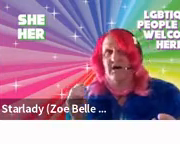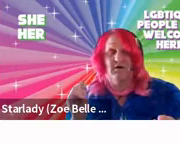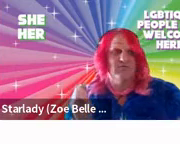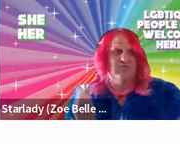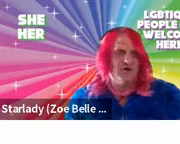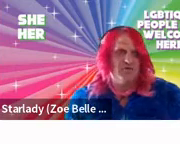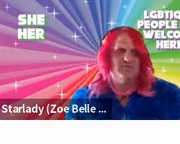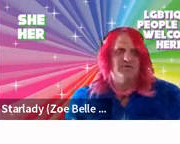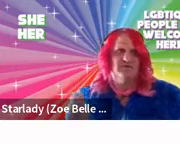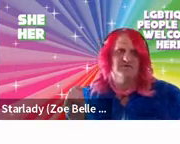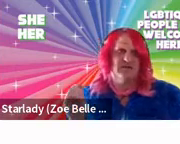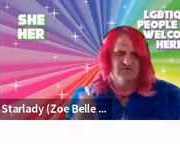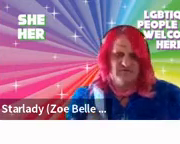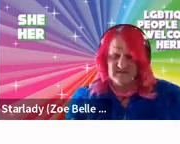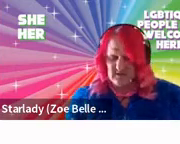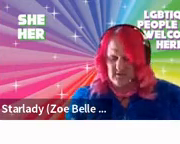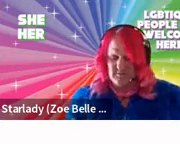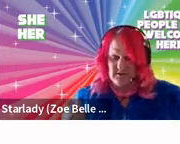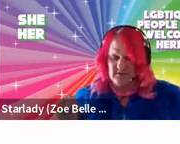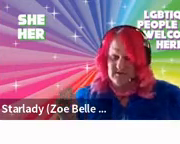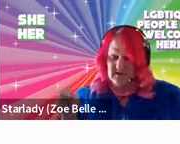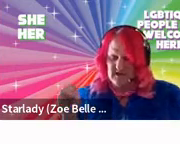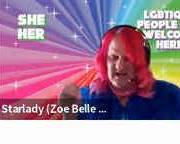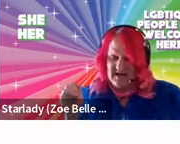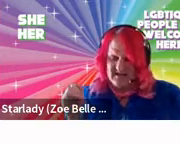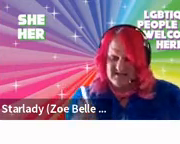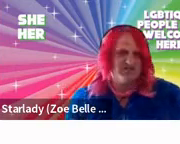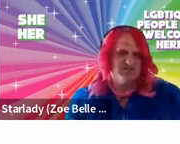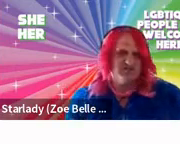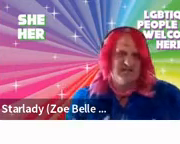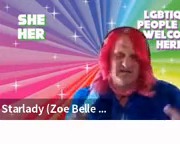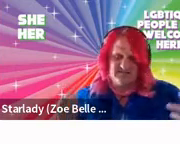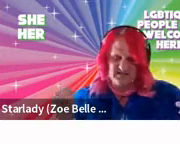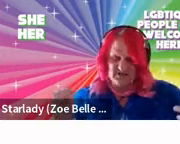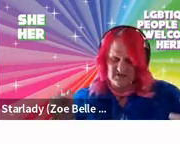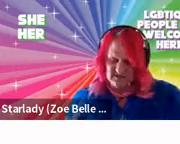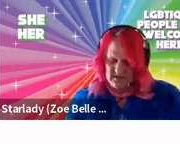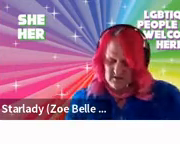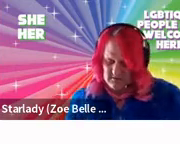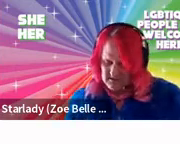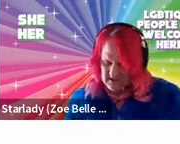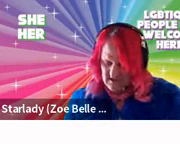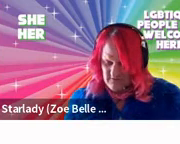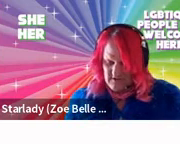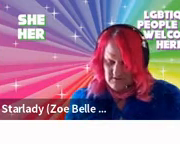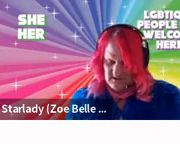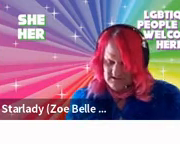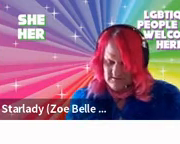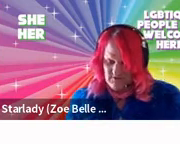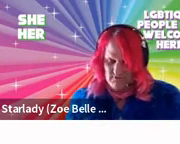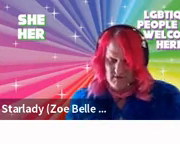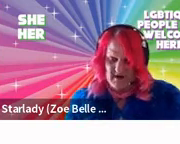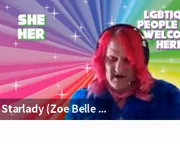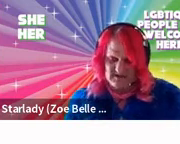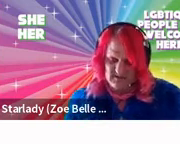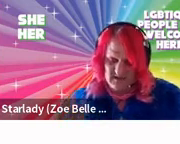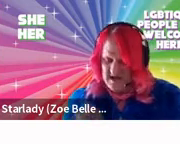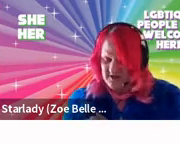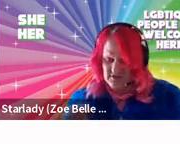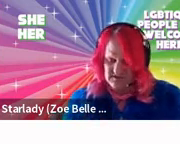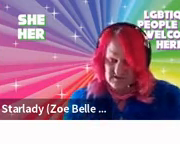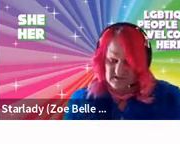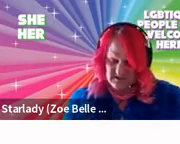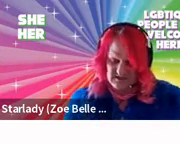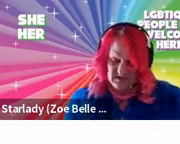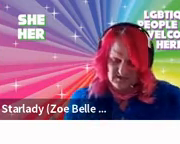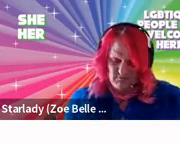of verbal abuse, physical abuse, sexual assault. And if we look at some of the rates, so